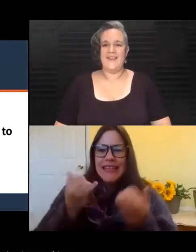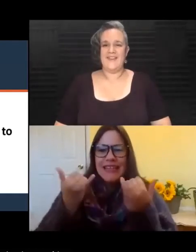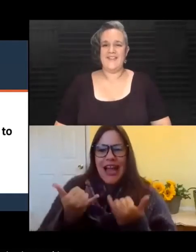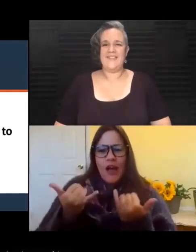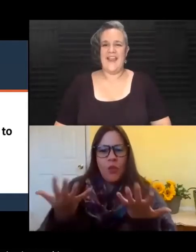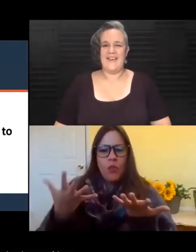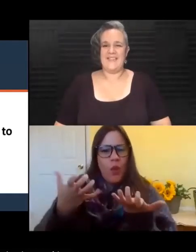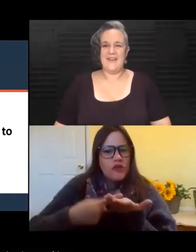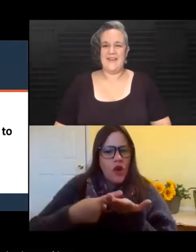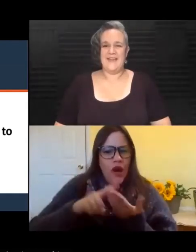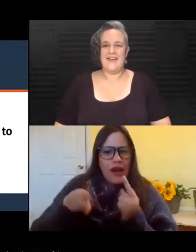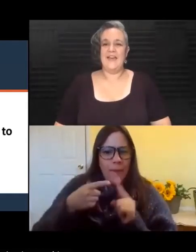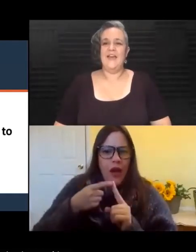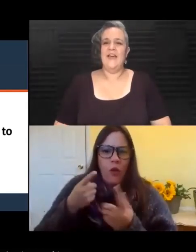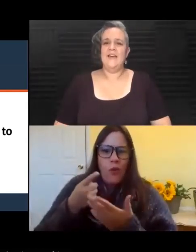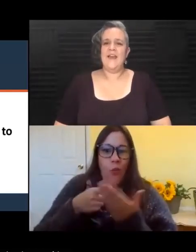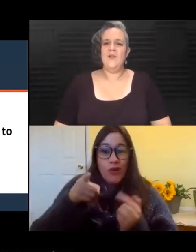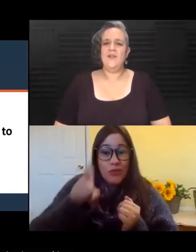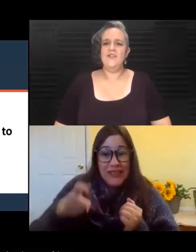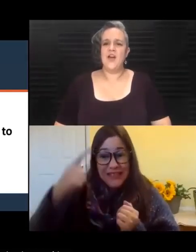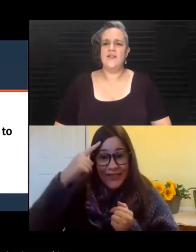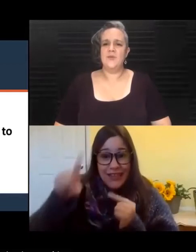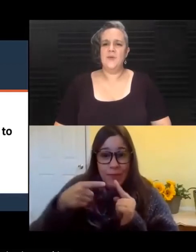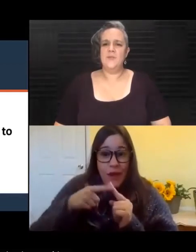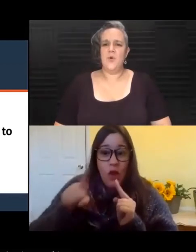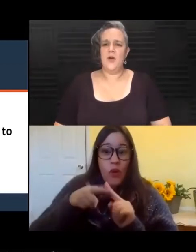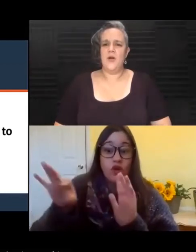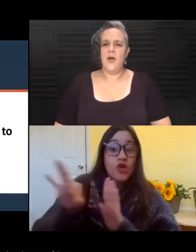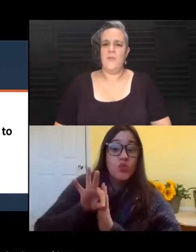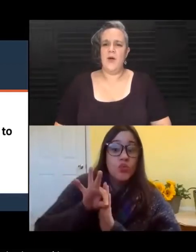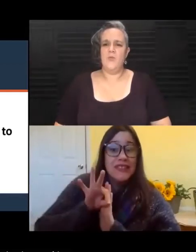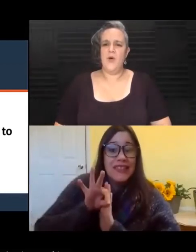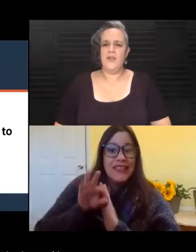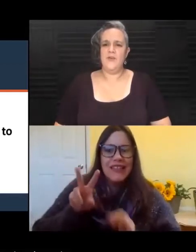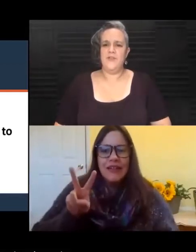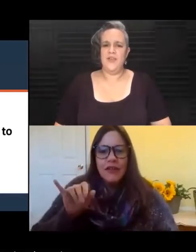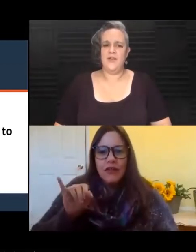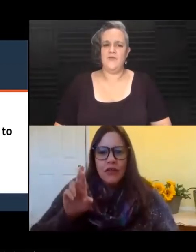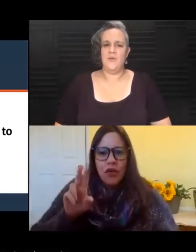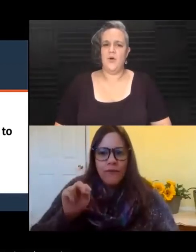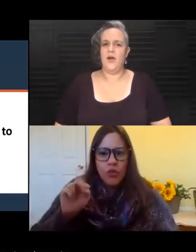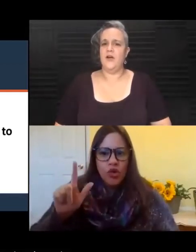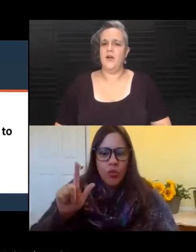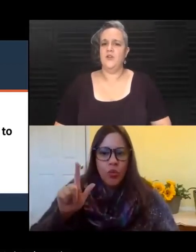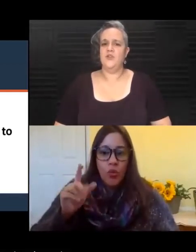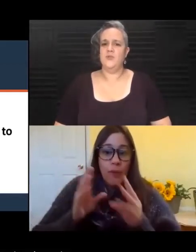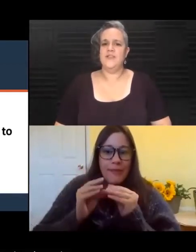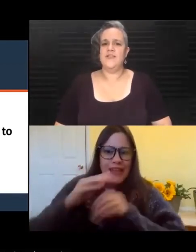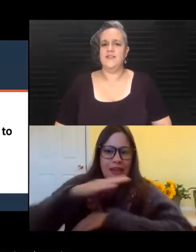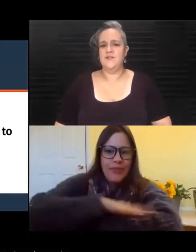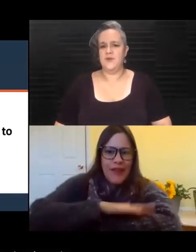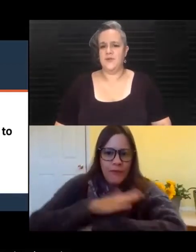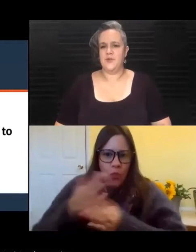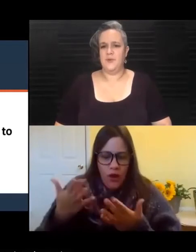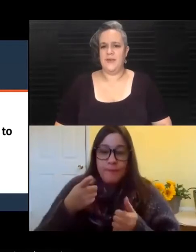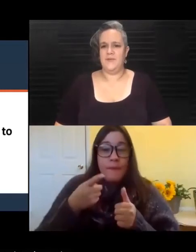Hi there, this is Annie speaking. Now let's talk a little bit more about what you think for choosing